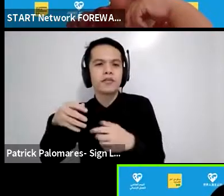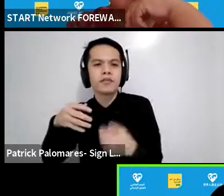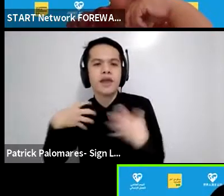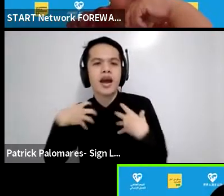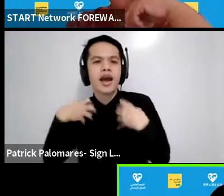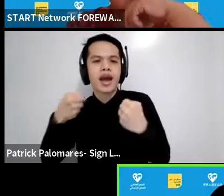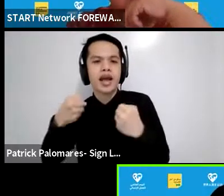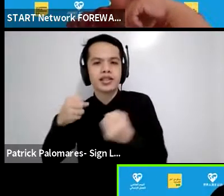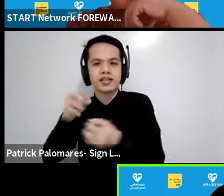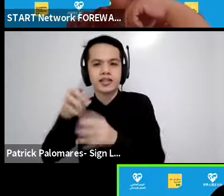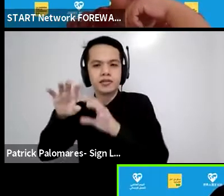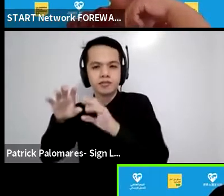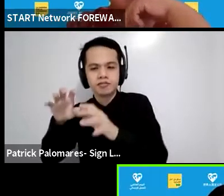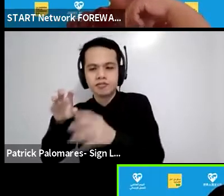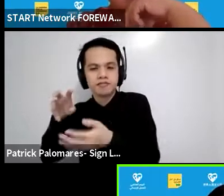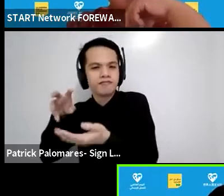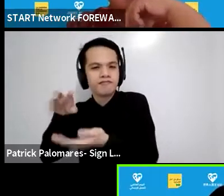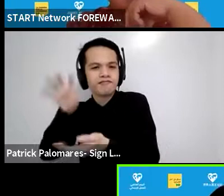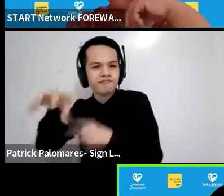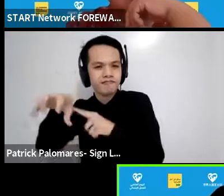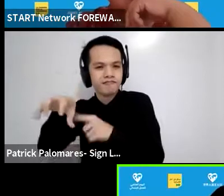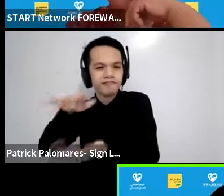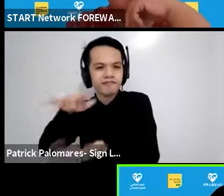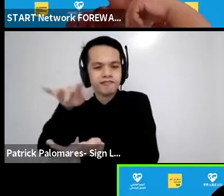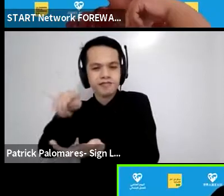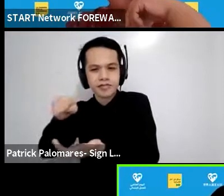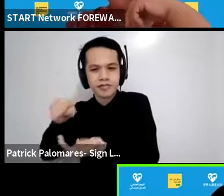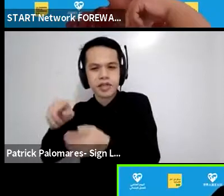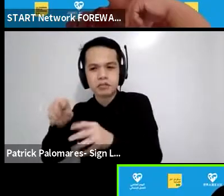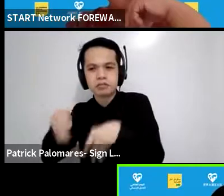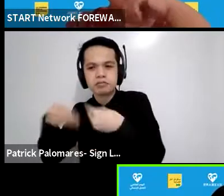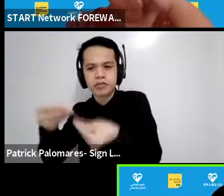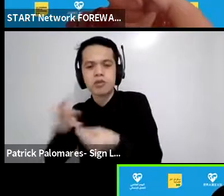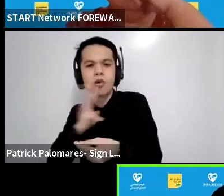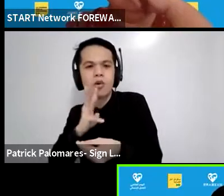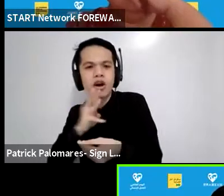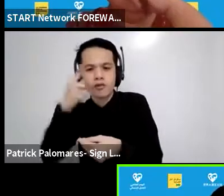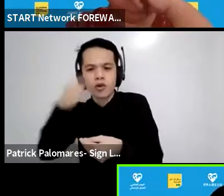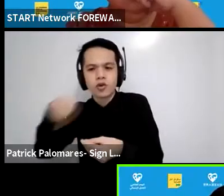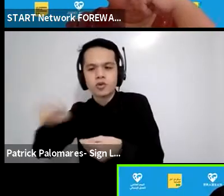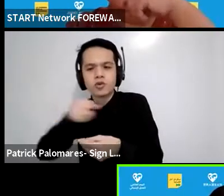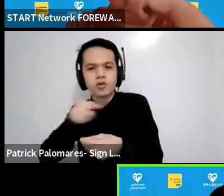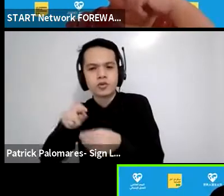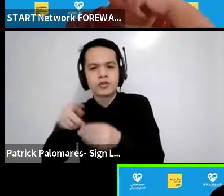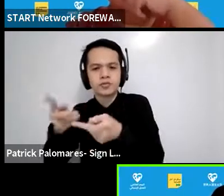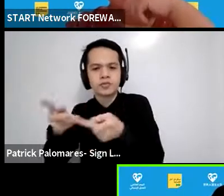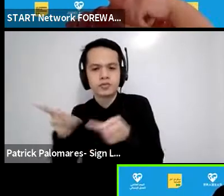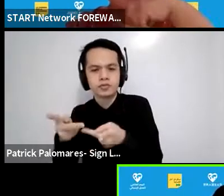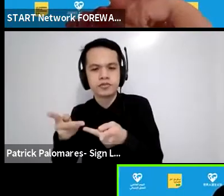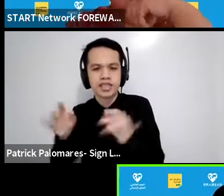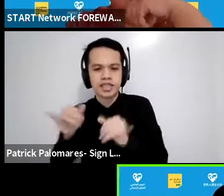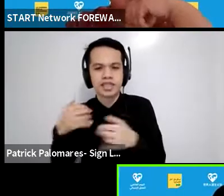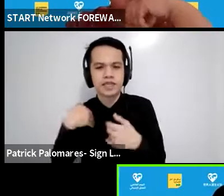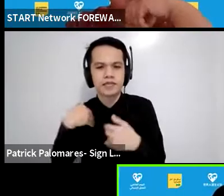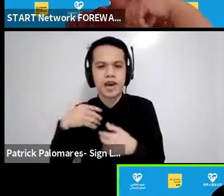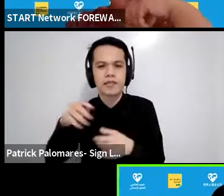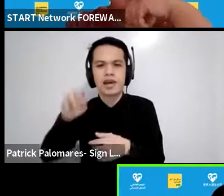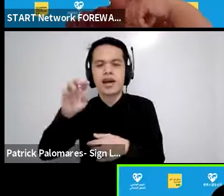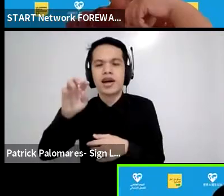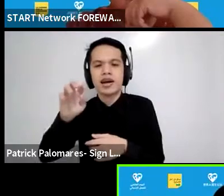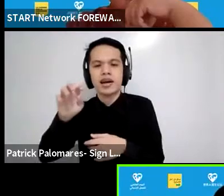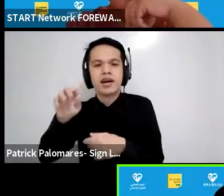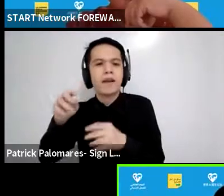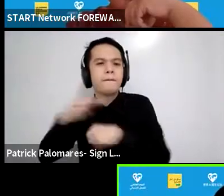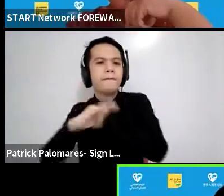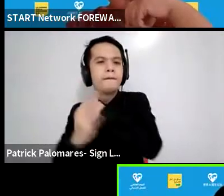We've provided water to the displaced communities. We've provided what we call e-schools in a bag, which